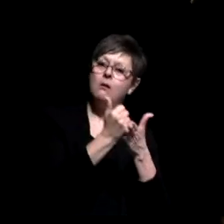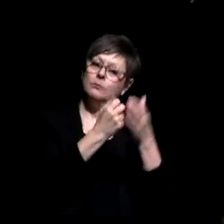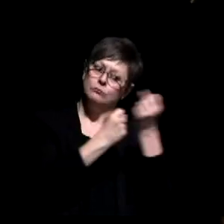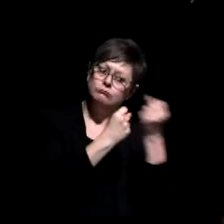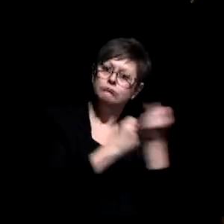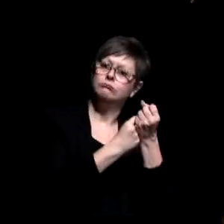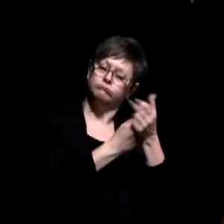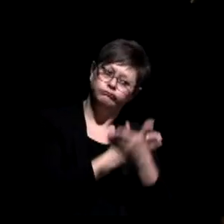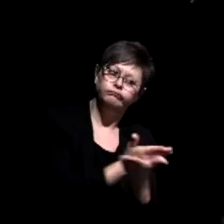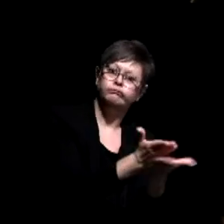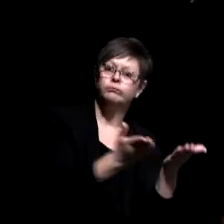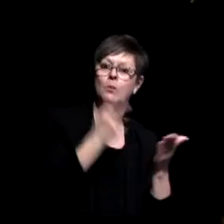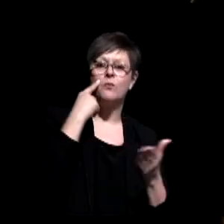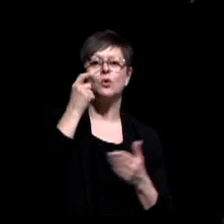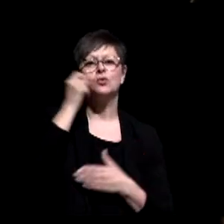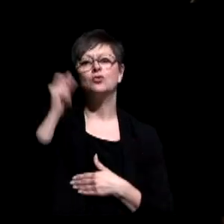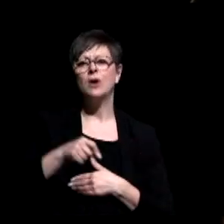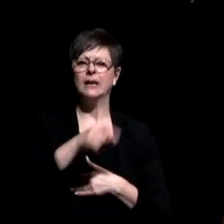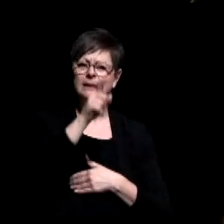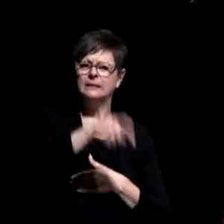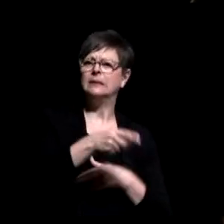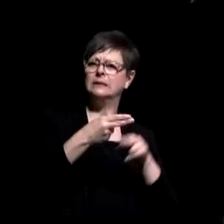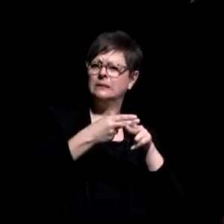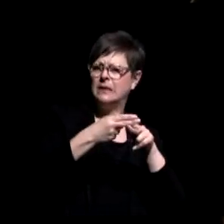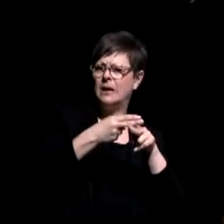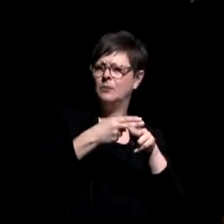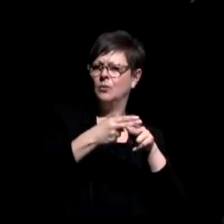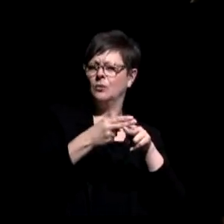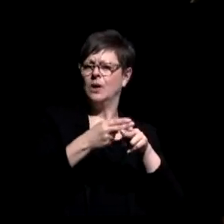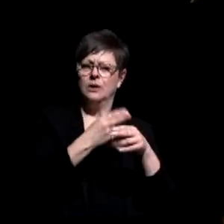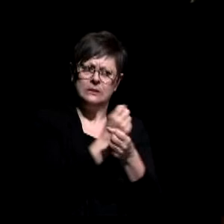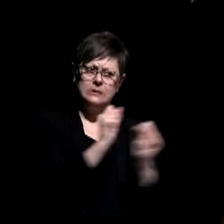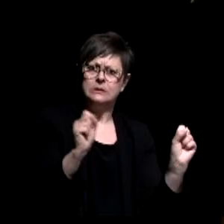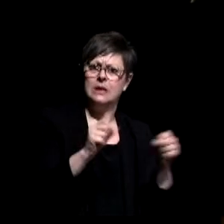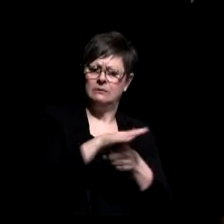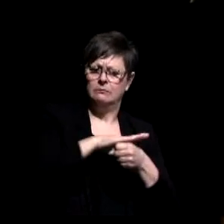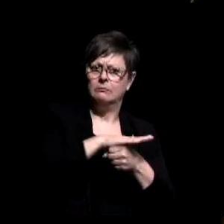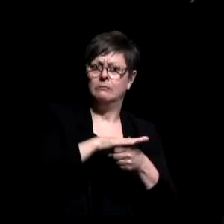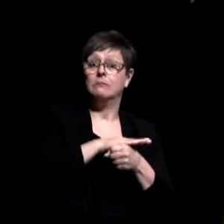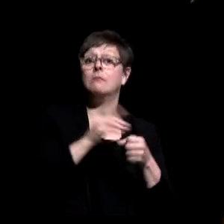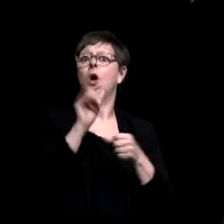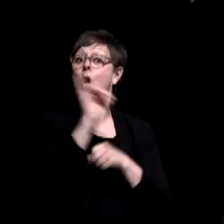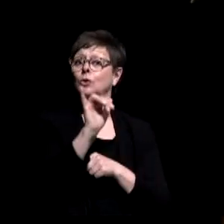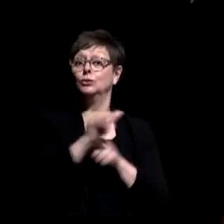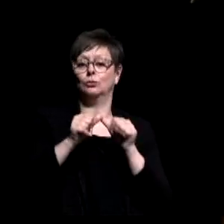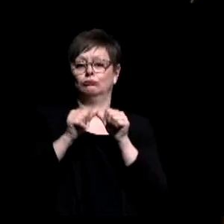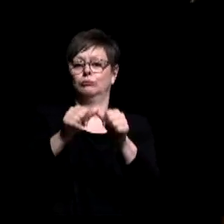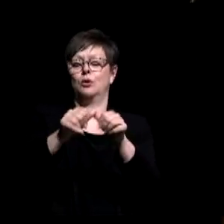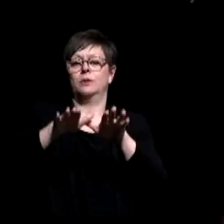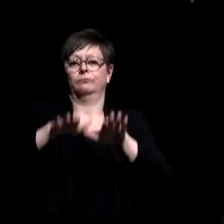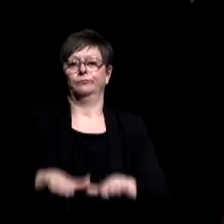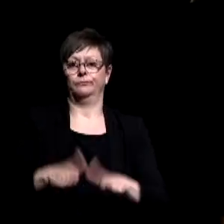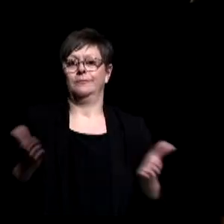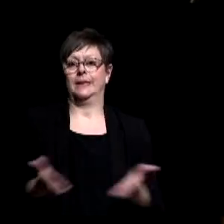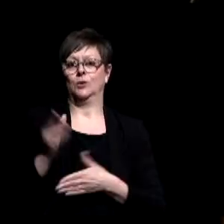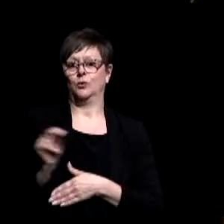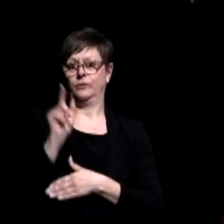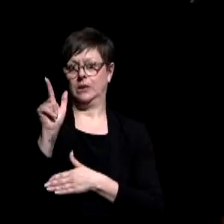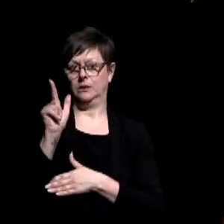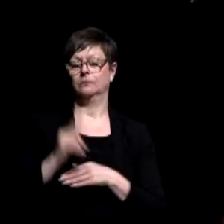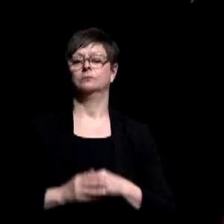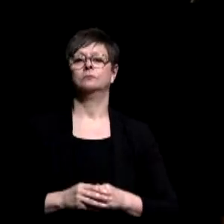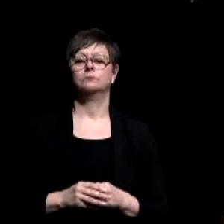to Ukrainians seeking temporary safe haven and permanent resettlement in Newfoundland and Labrador.